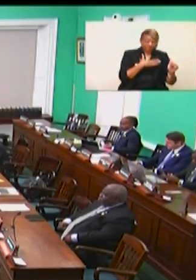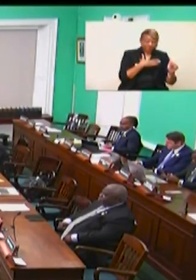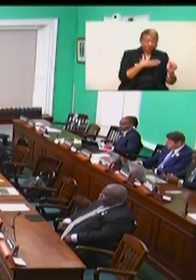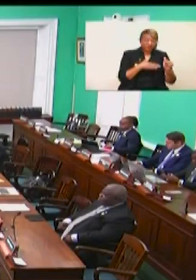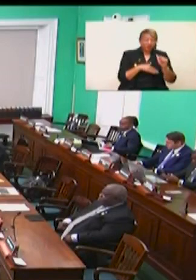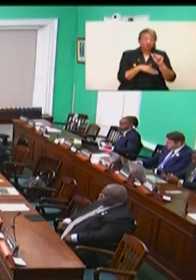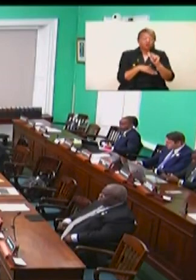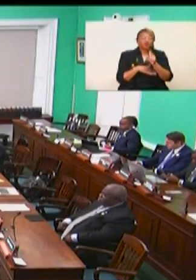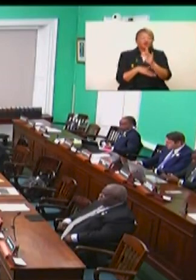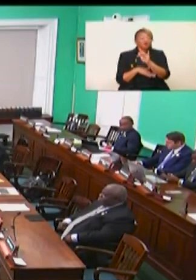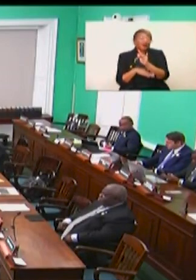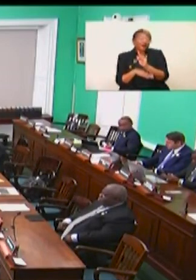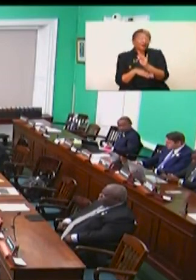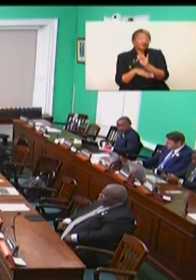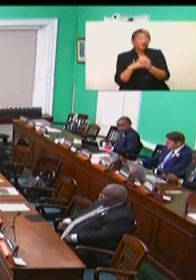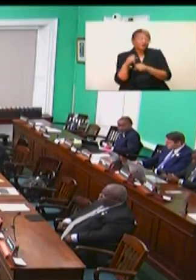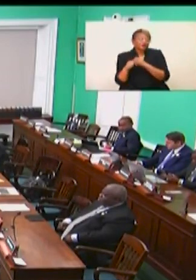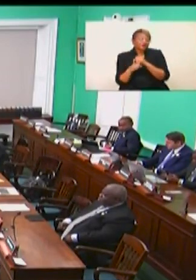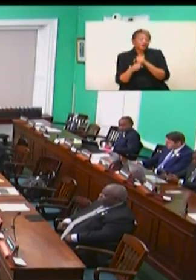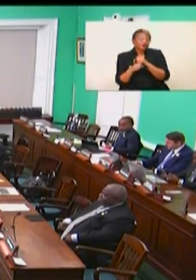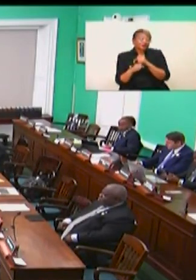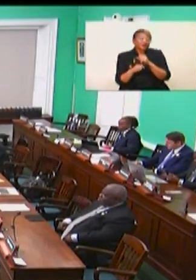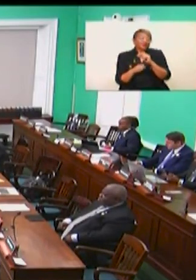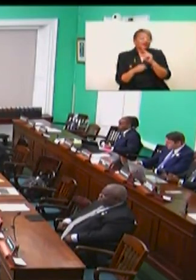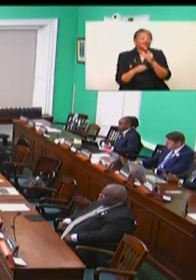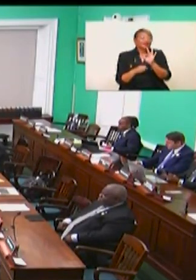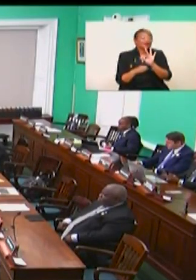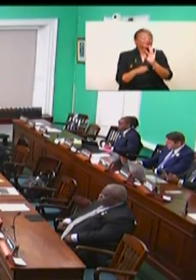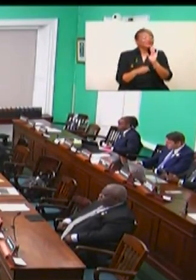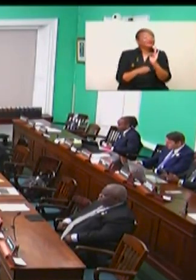in 2025, the port will get